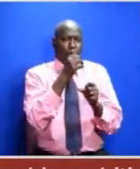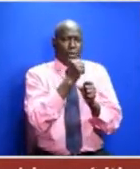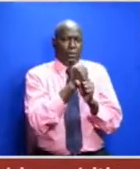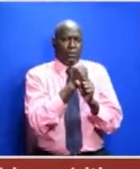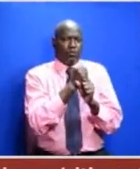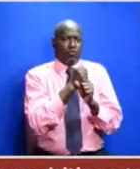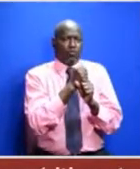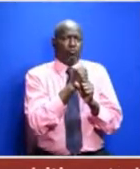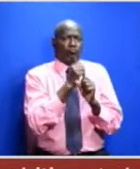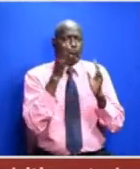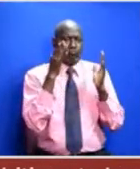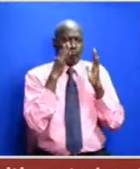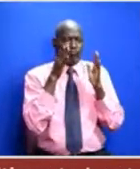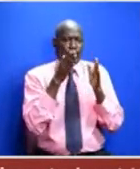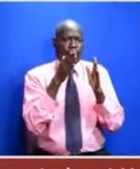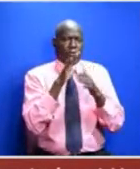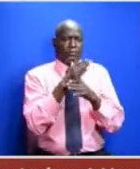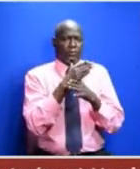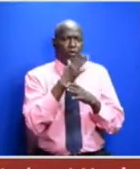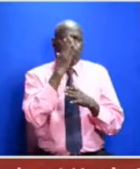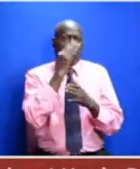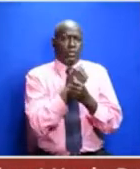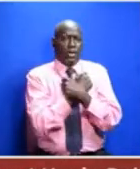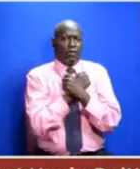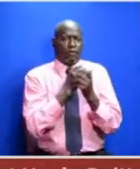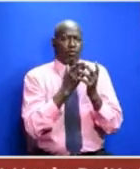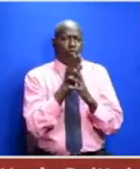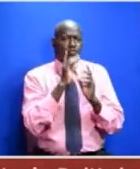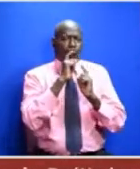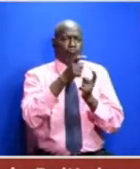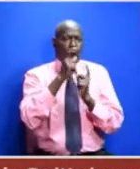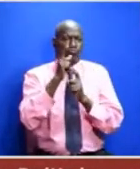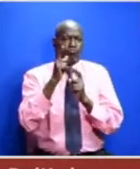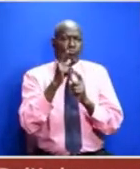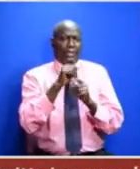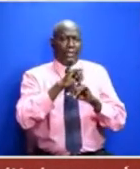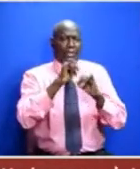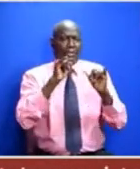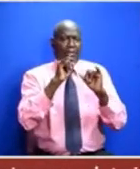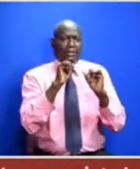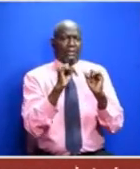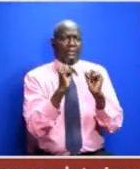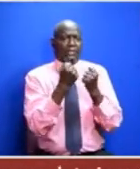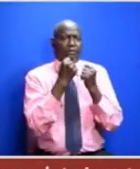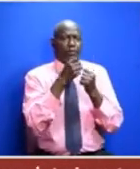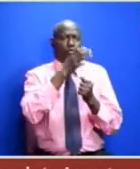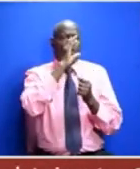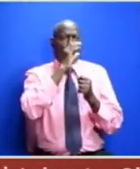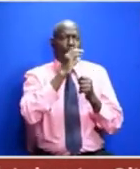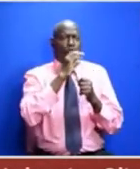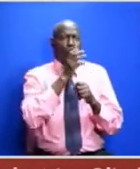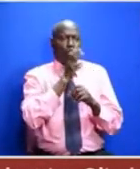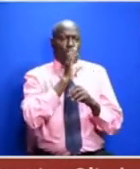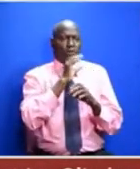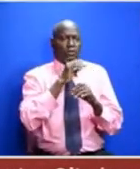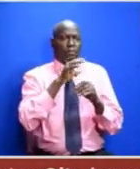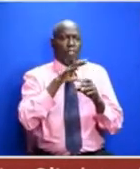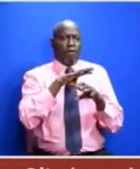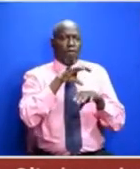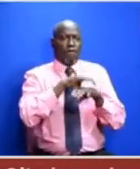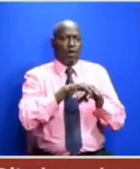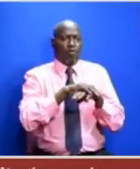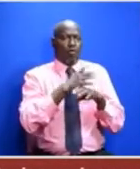committed to sharing God's love through the gift of clean, safe drinking water to all the underserved areas of the world. Founded